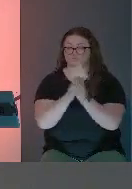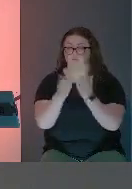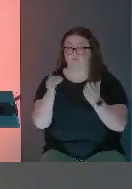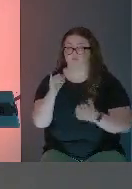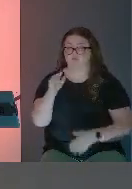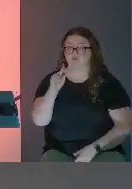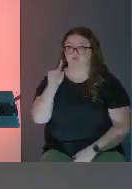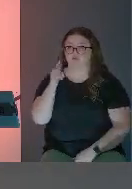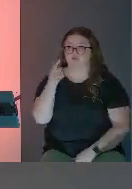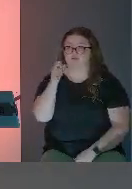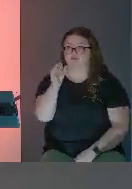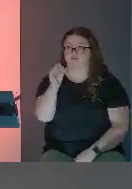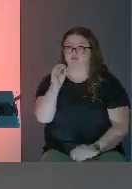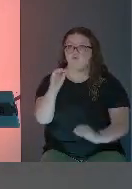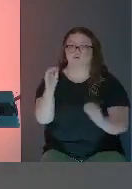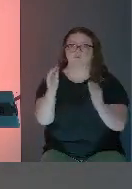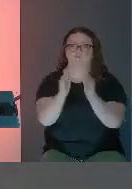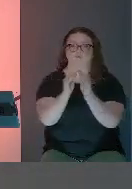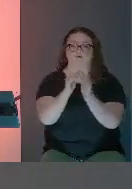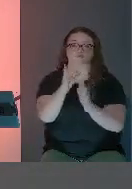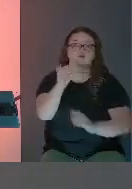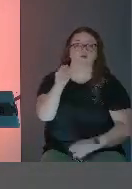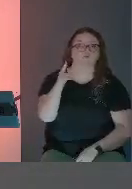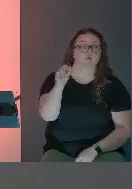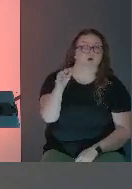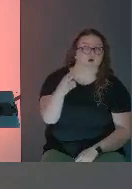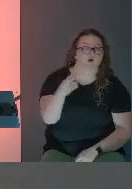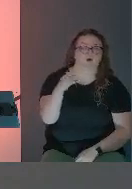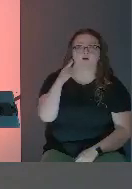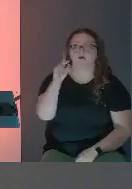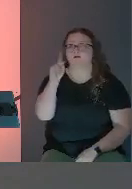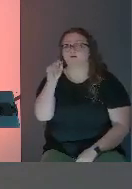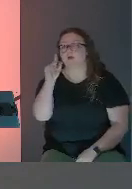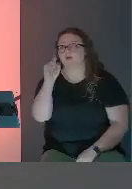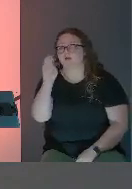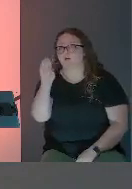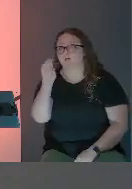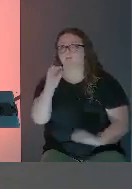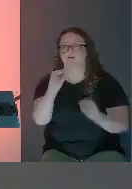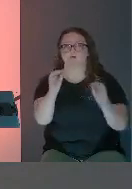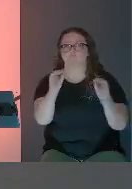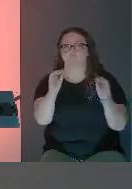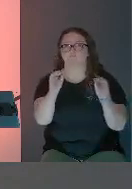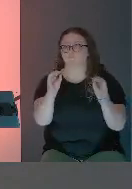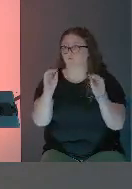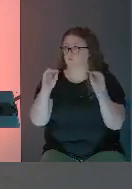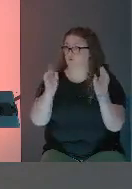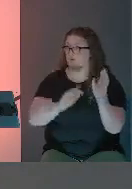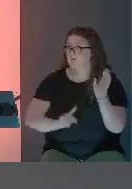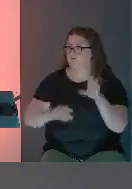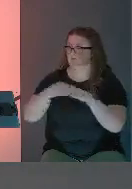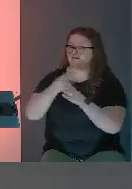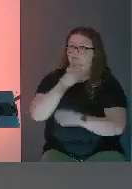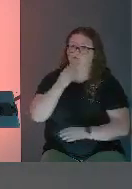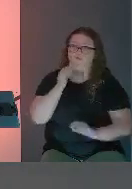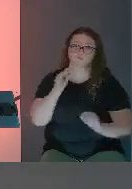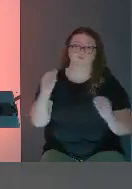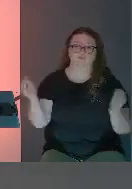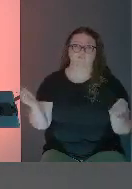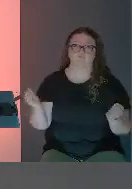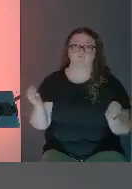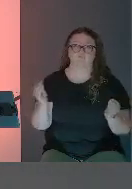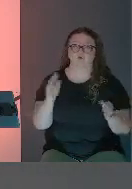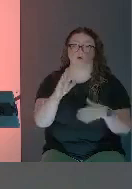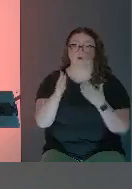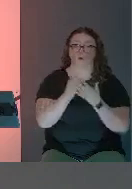There's no more Joshua. There's no more Caleb. And there's no king in Israel. And every man did which